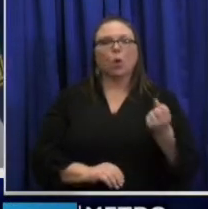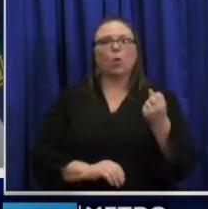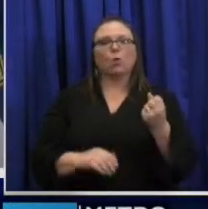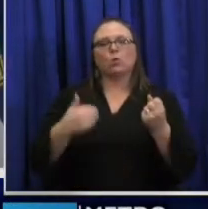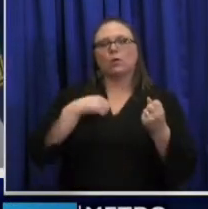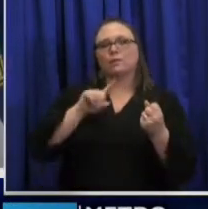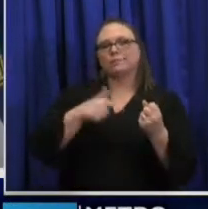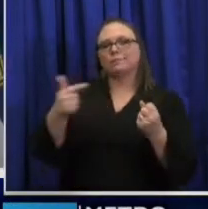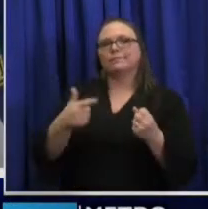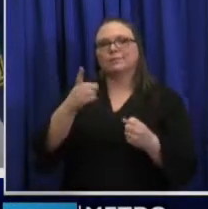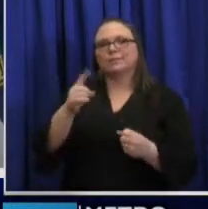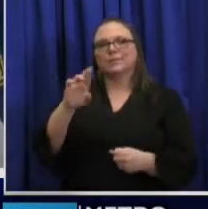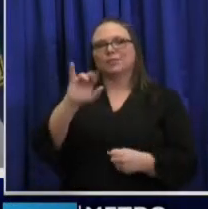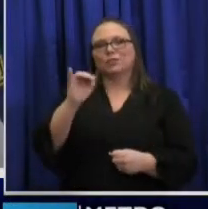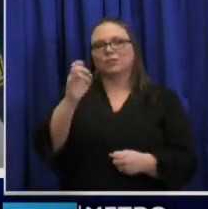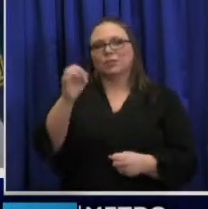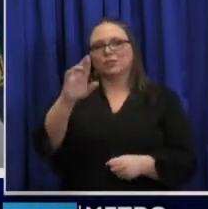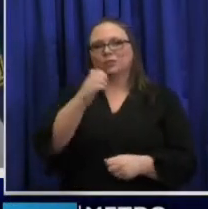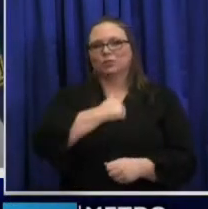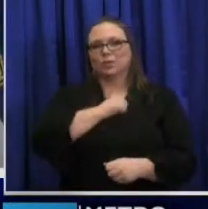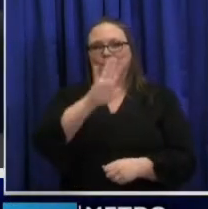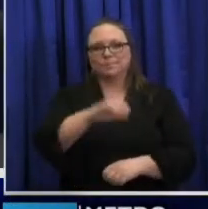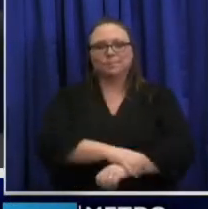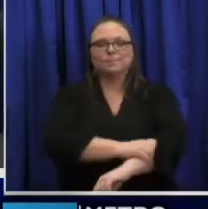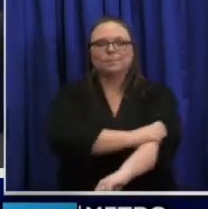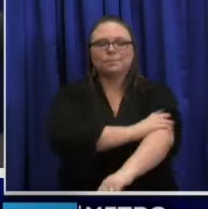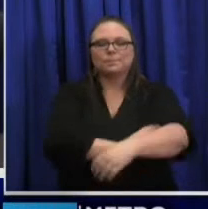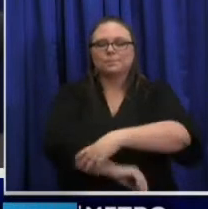I have a... Oh, sorry. Sorry. Yeah.